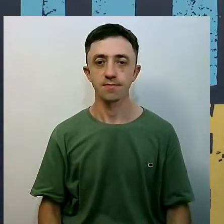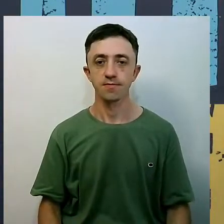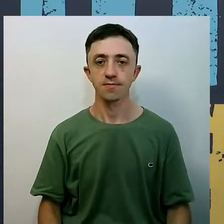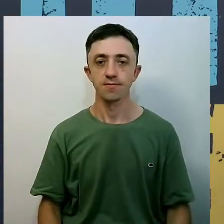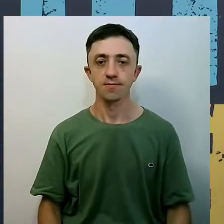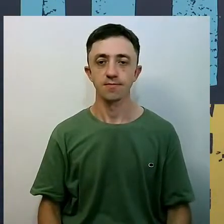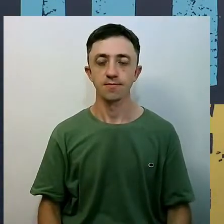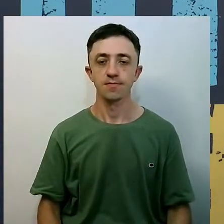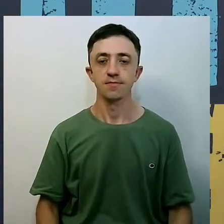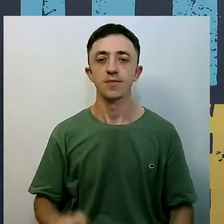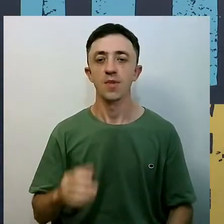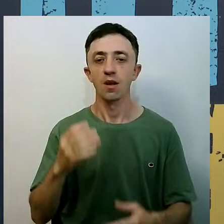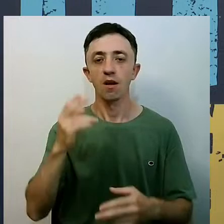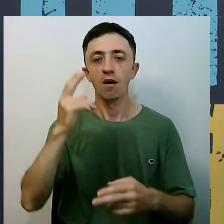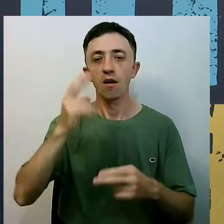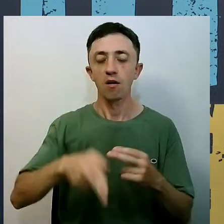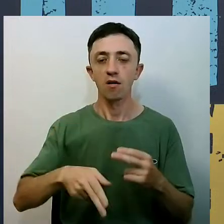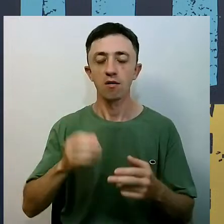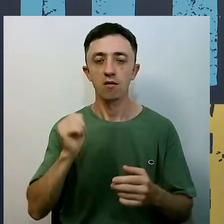and other issues.